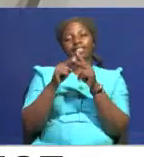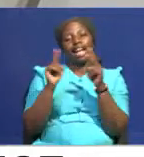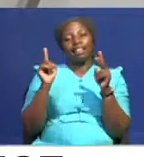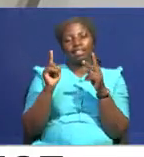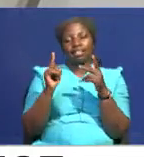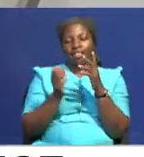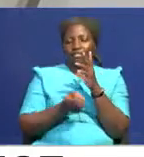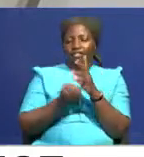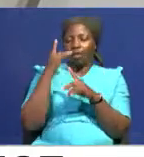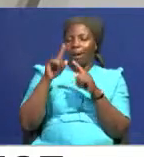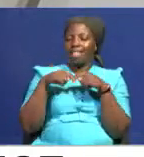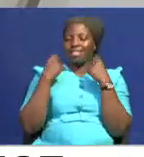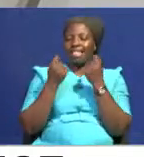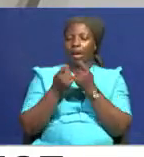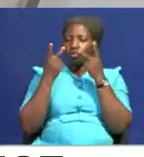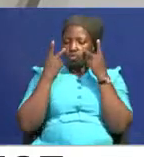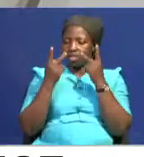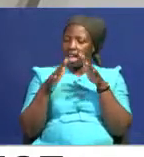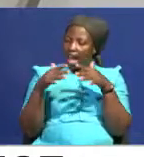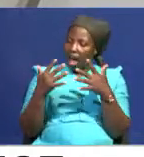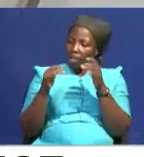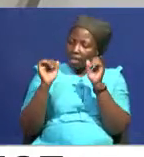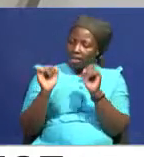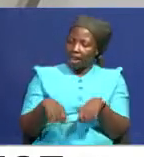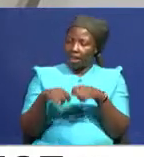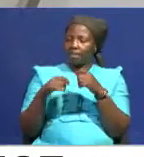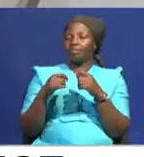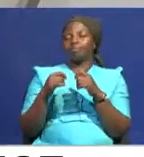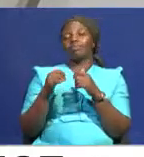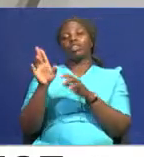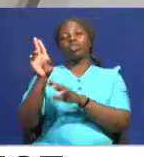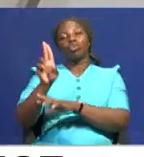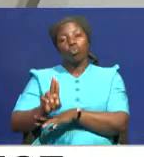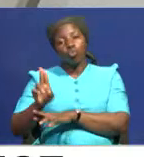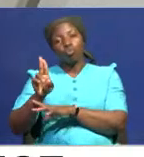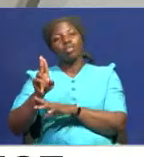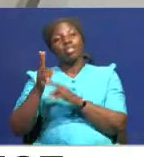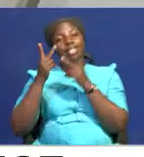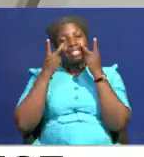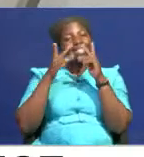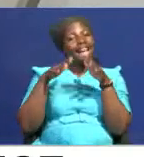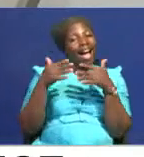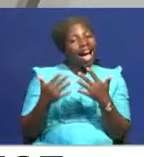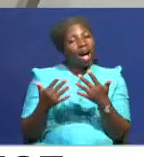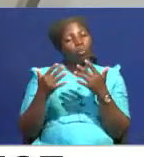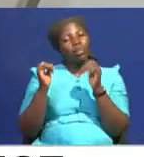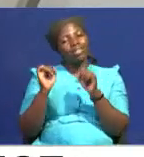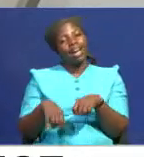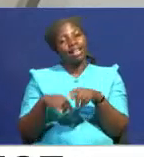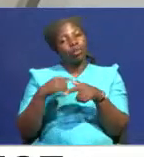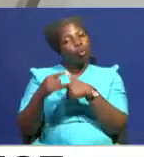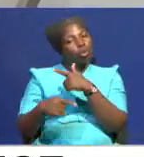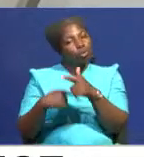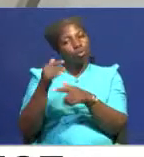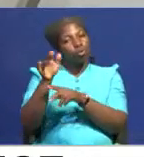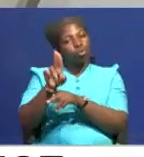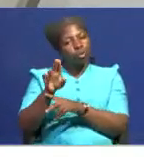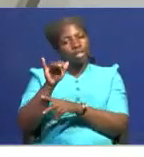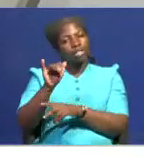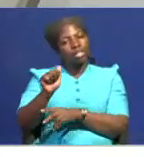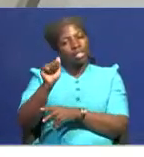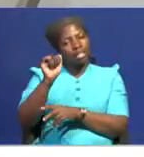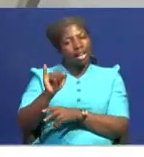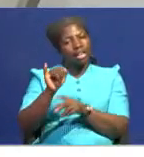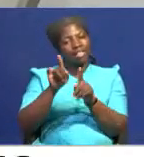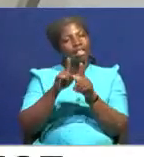and formed a task force to see how best they can be able to leverage and see how far we can be able to go with artificial intelligence and also